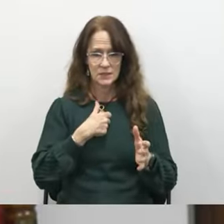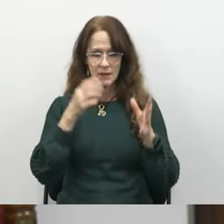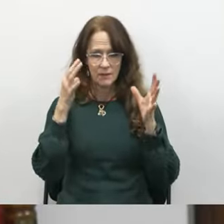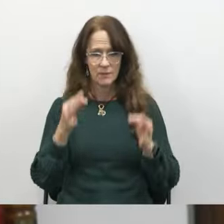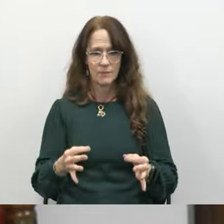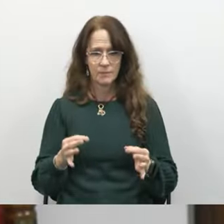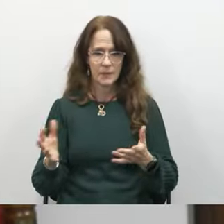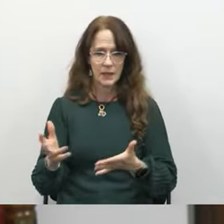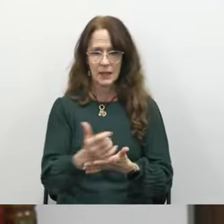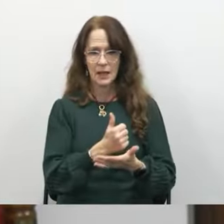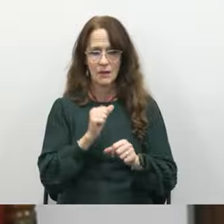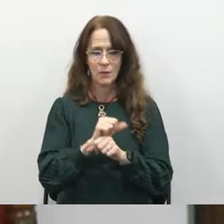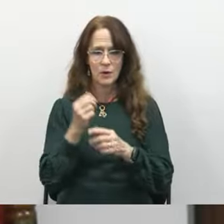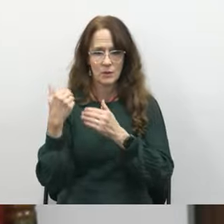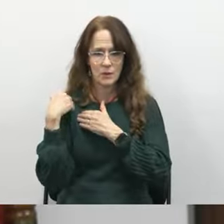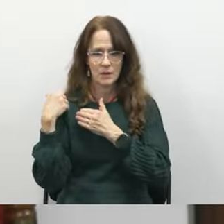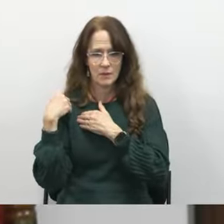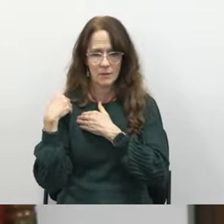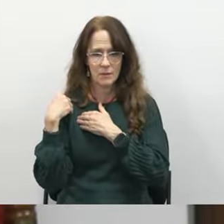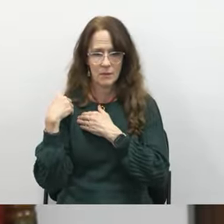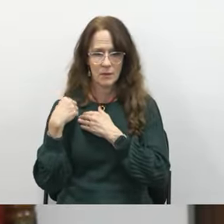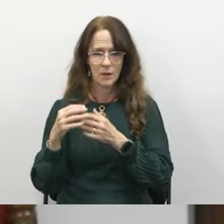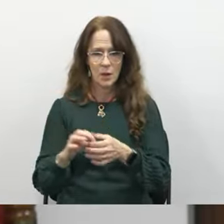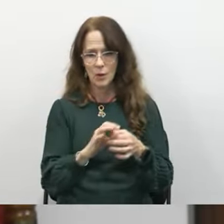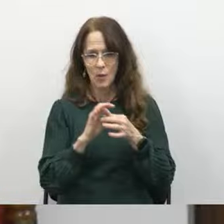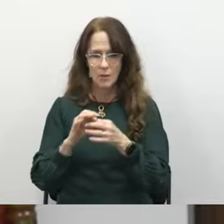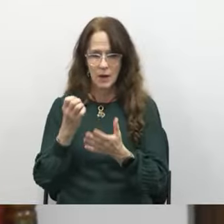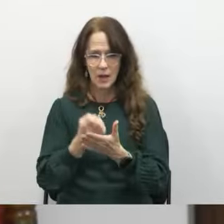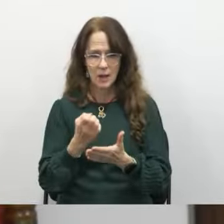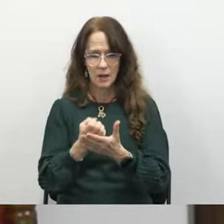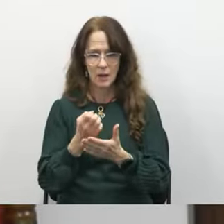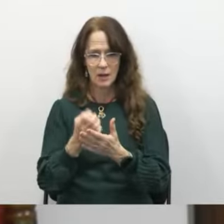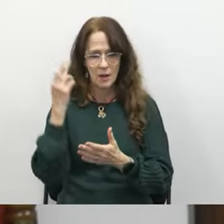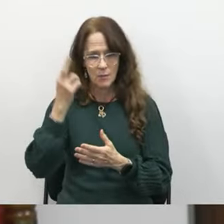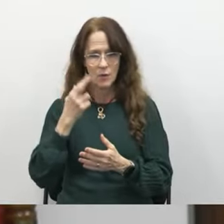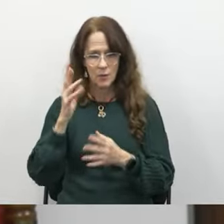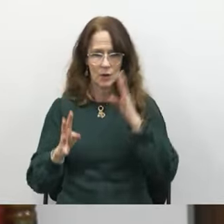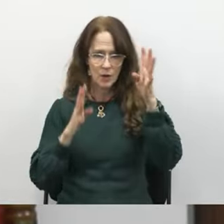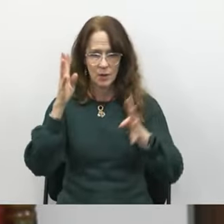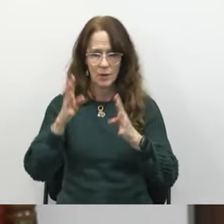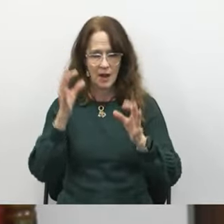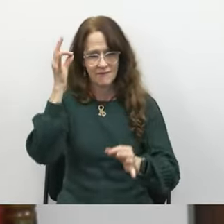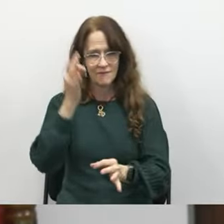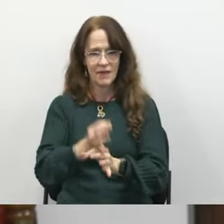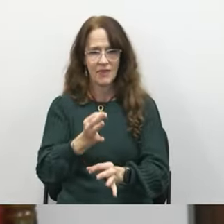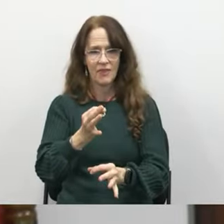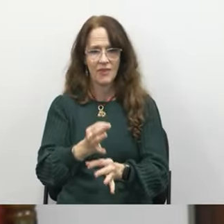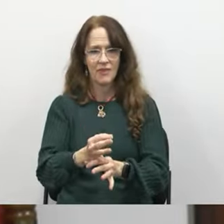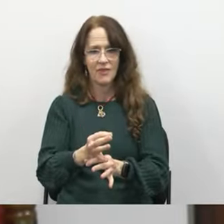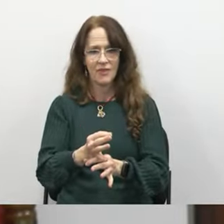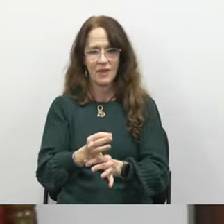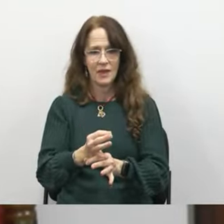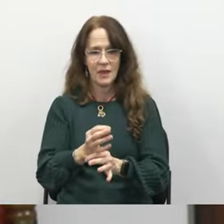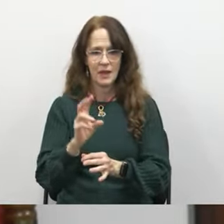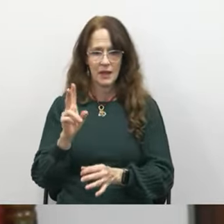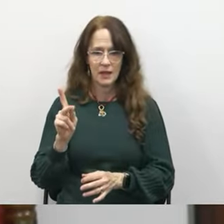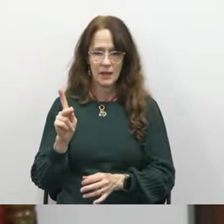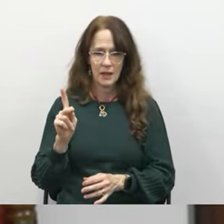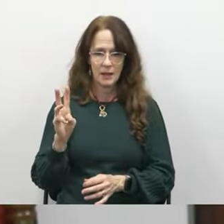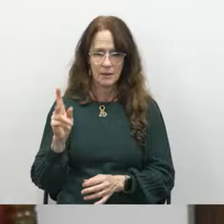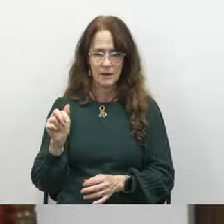self-determination, collective work and responsibility, cooperative economics, purpose, creativity, and faith. Kwanzaa is an annual